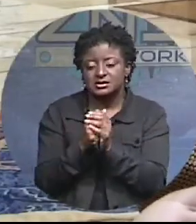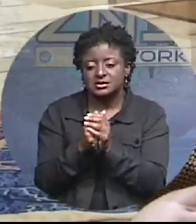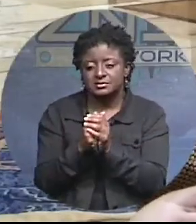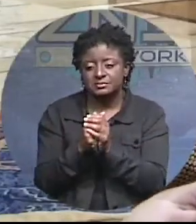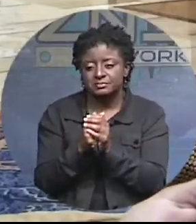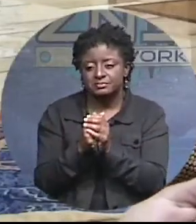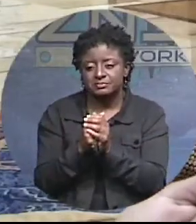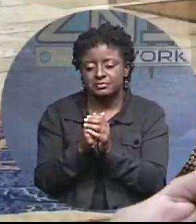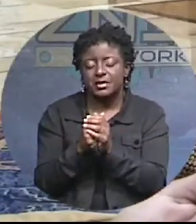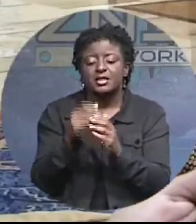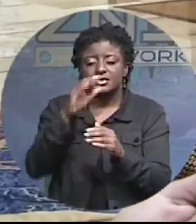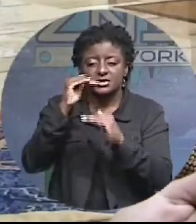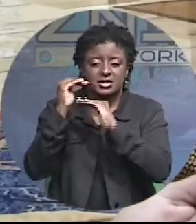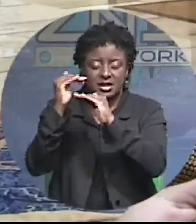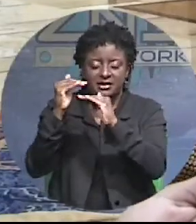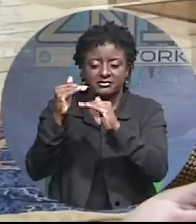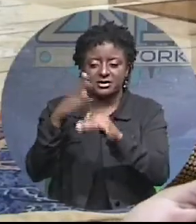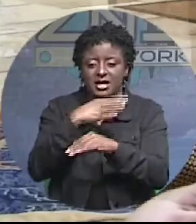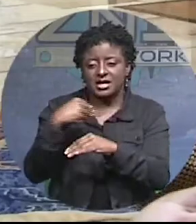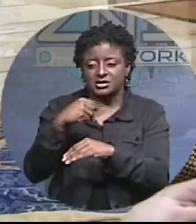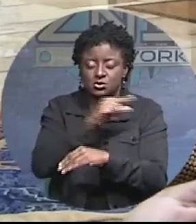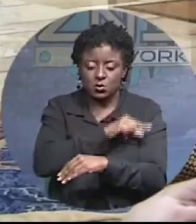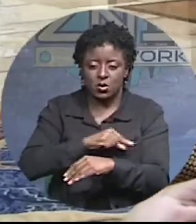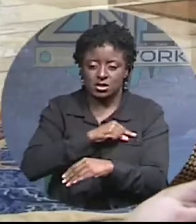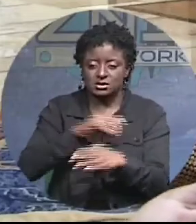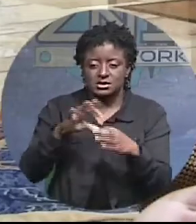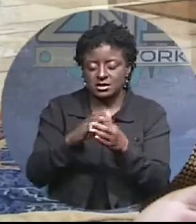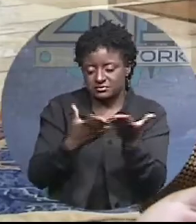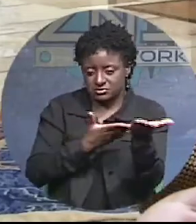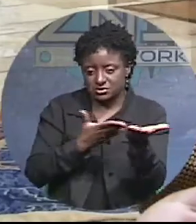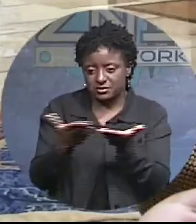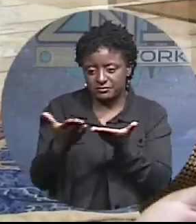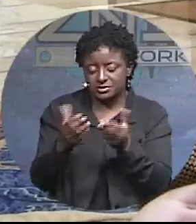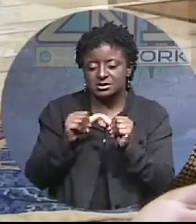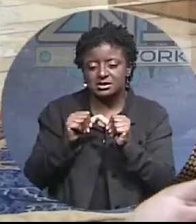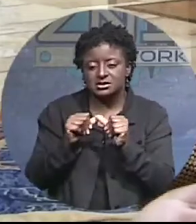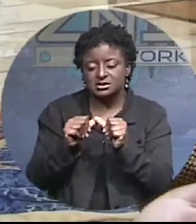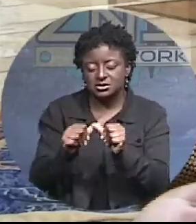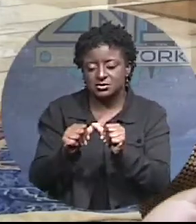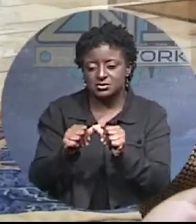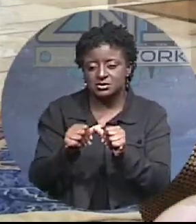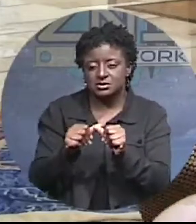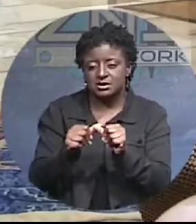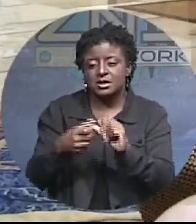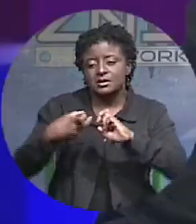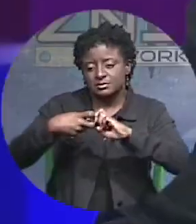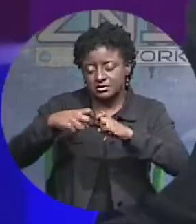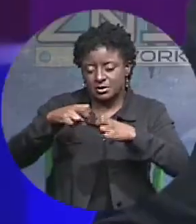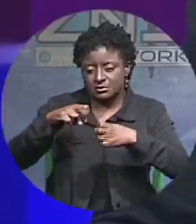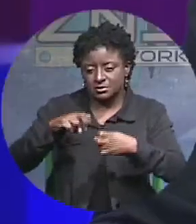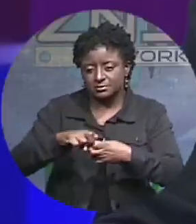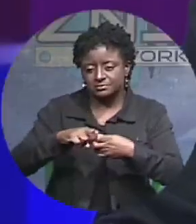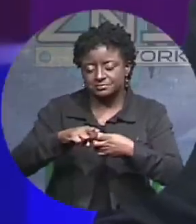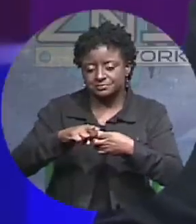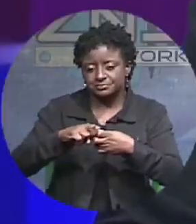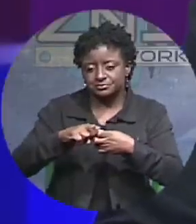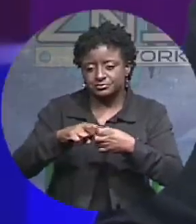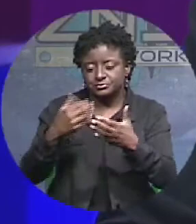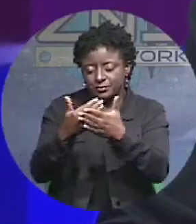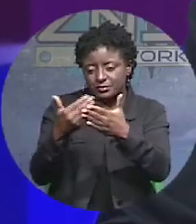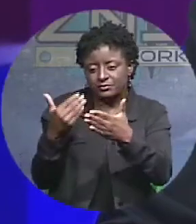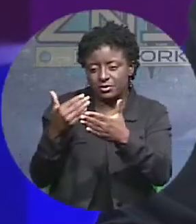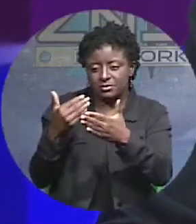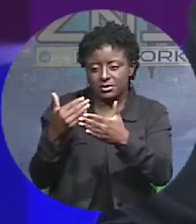the level of service and the quality of service that they provide continues to be a problem for us. Former